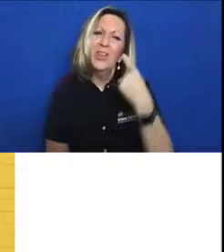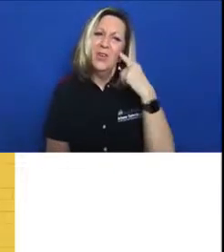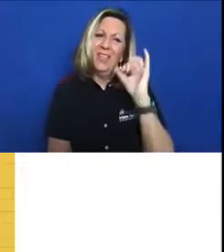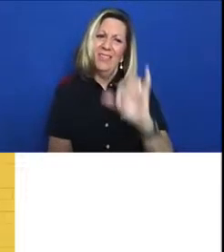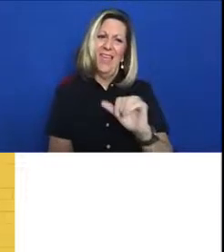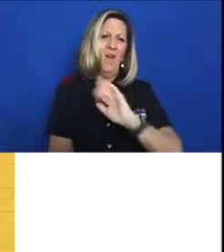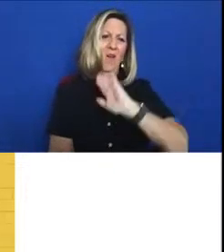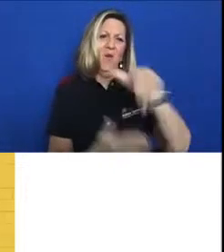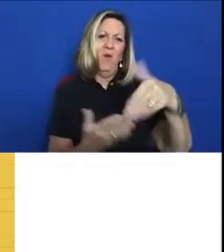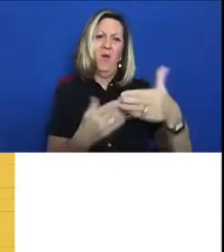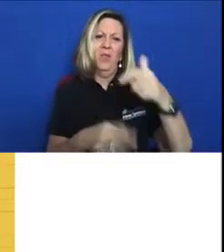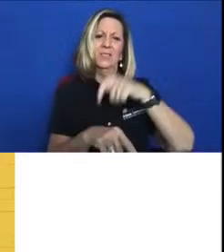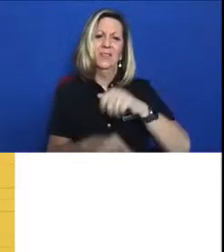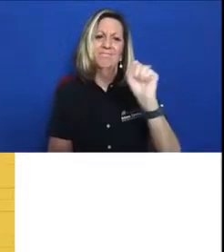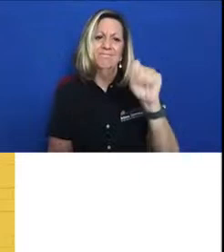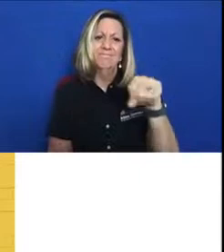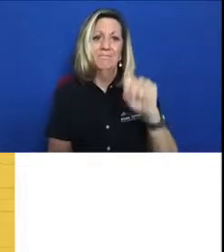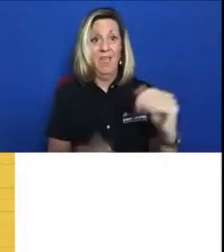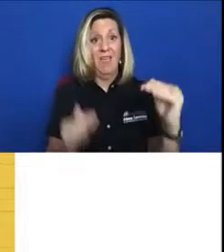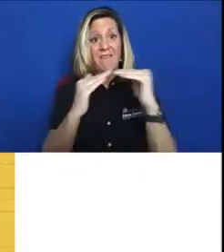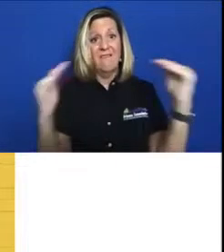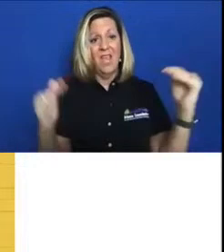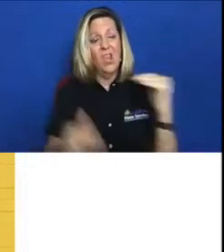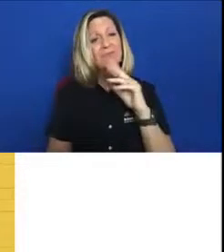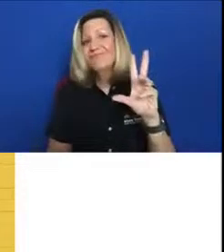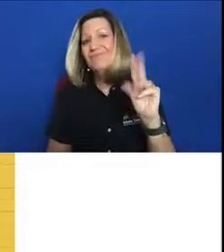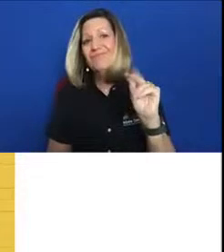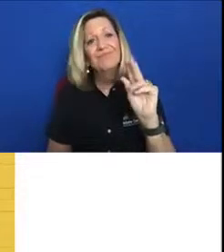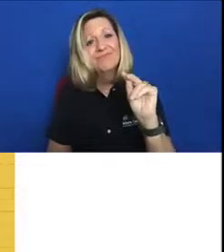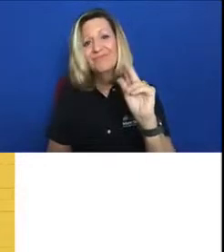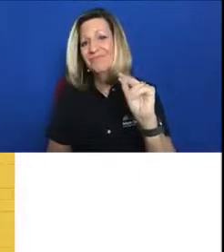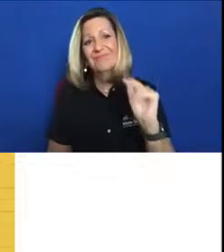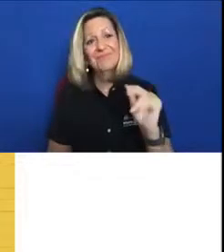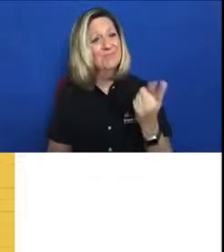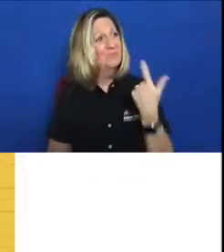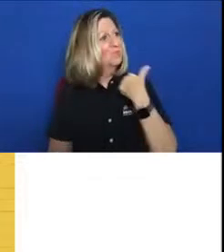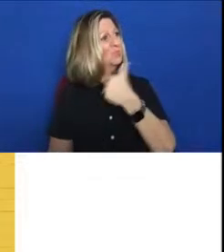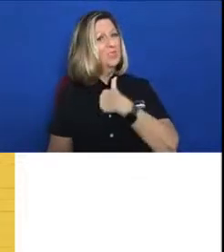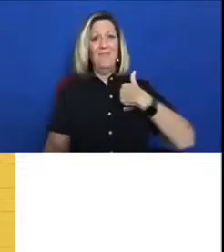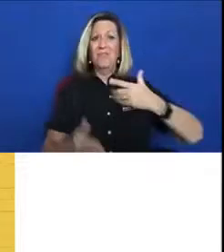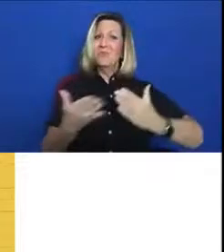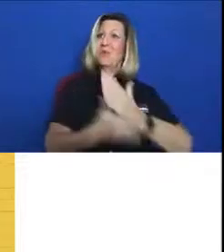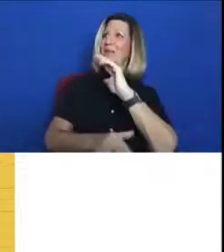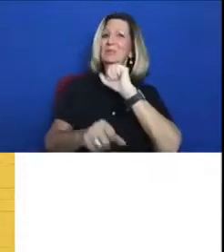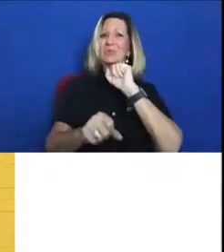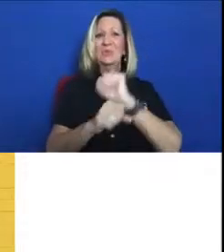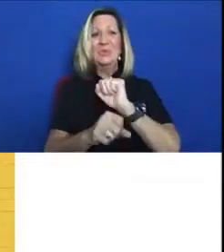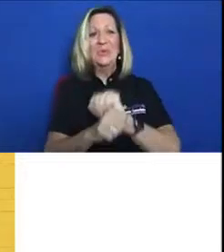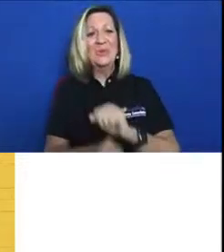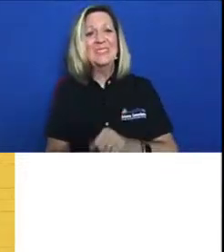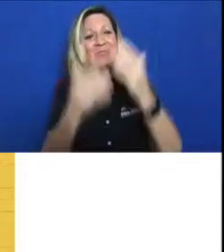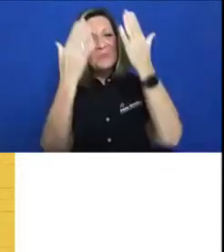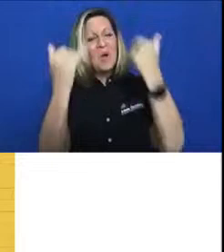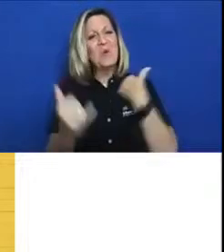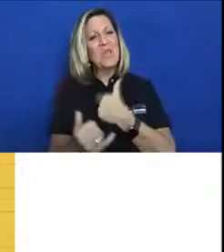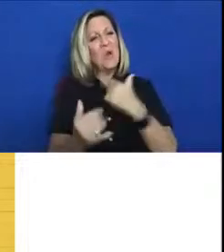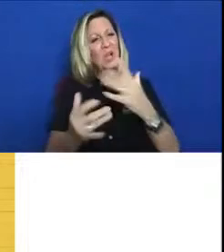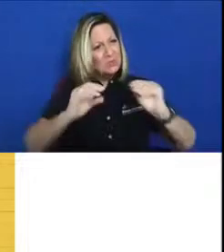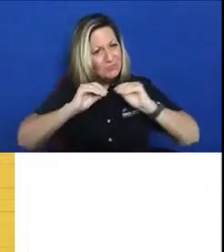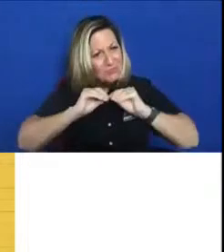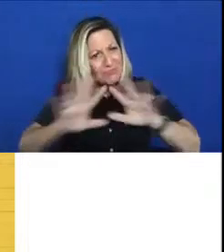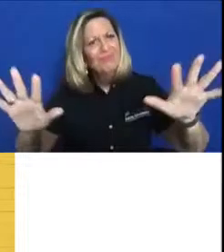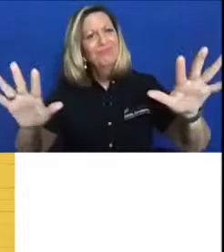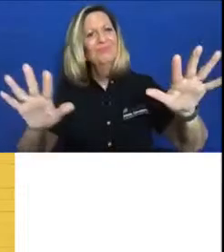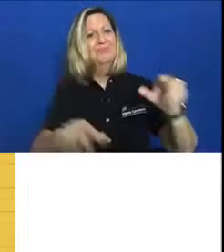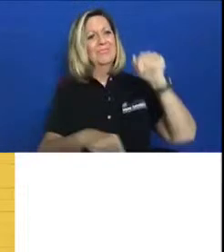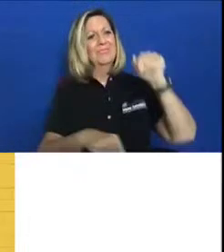that places are not always providing appropriate accommodations for communication. It's not fair. We have the